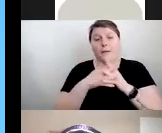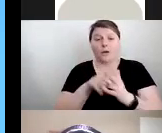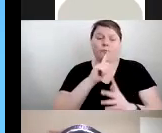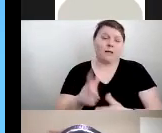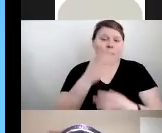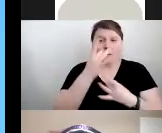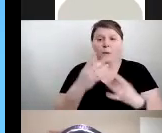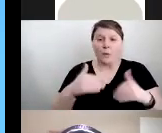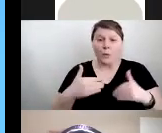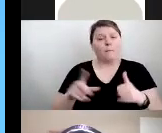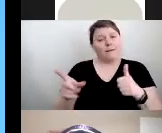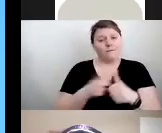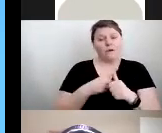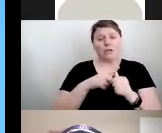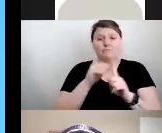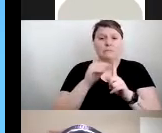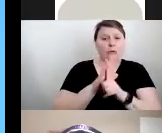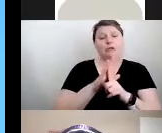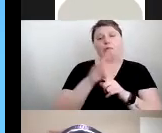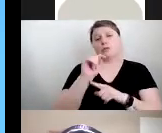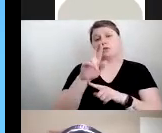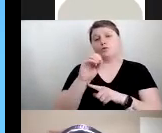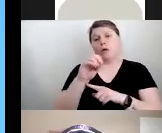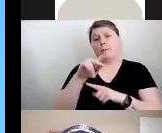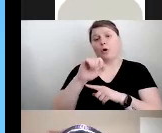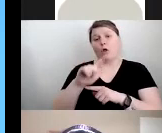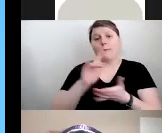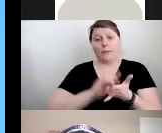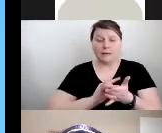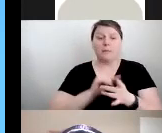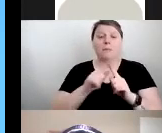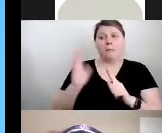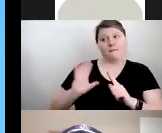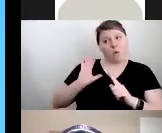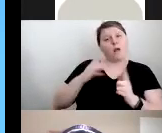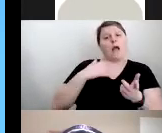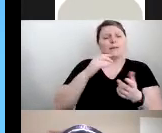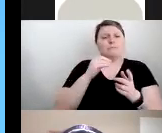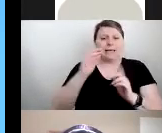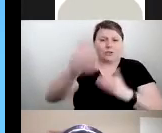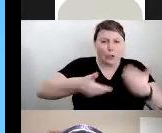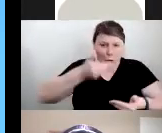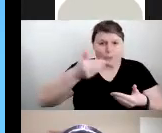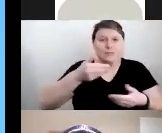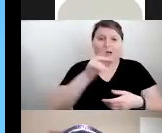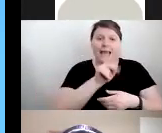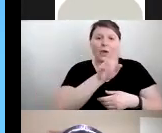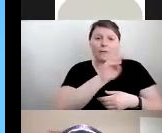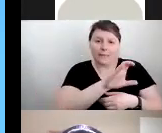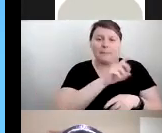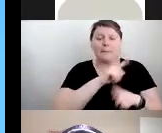into tropical medicine, although I did have a chance to be introduced to tropical medicine even at KU Med Center when I